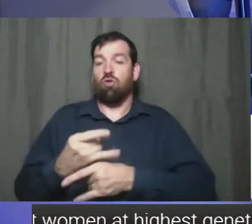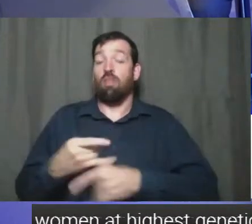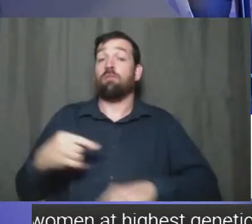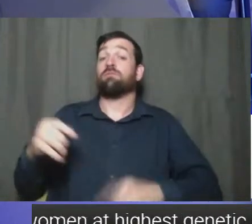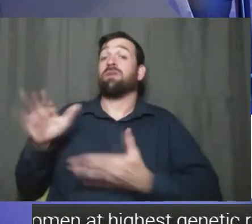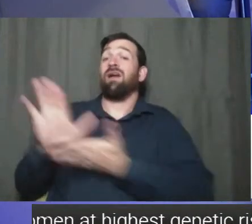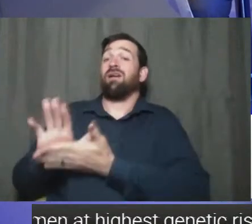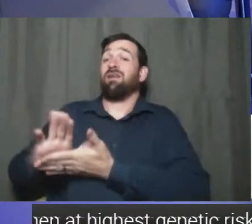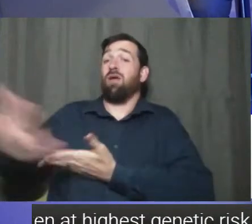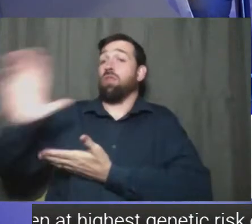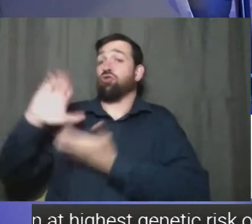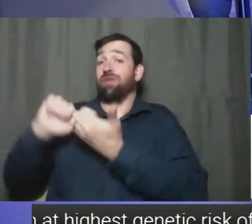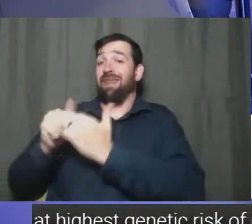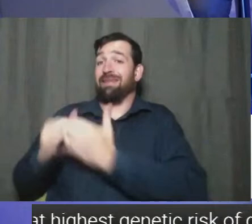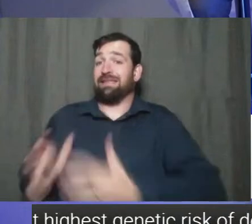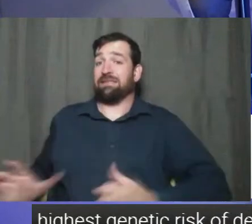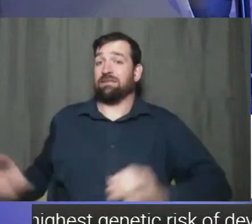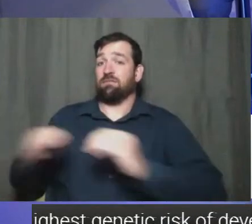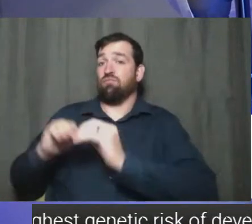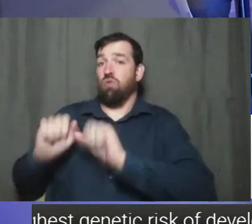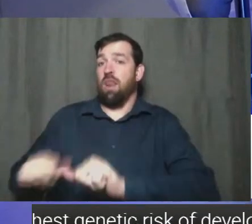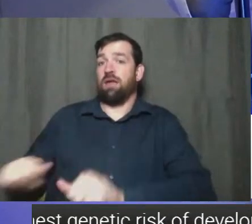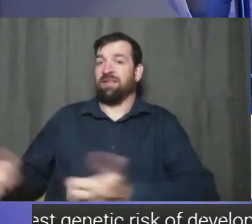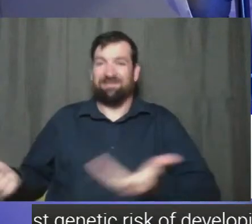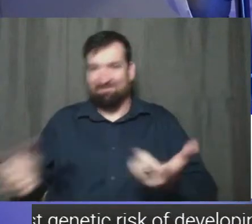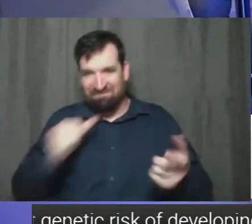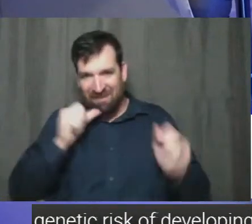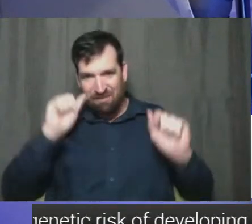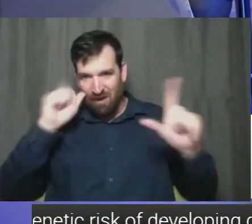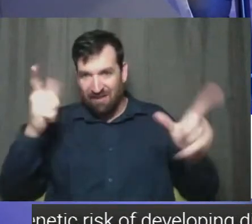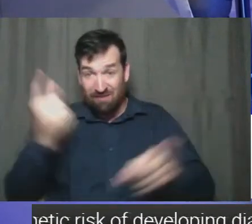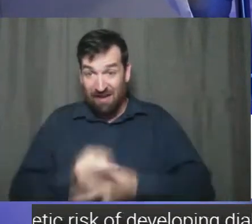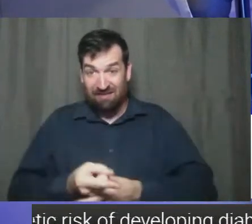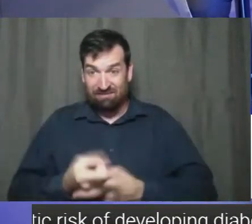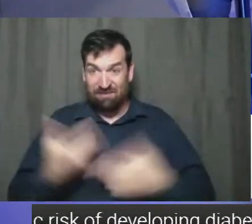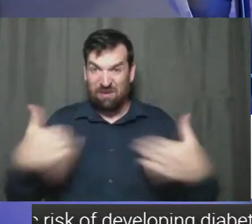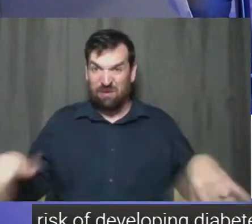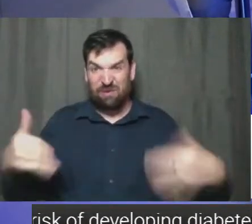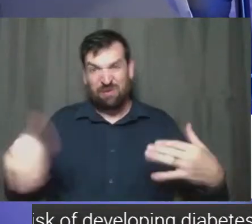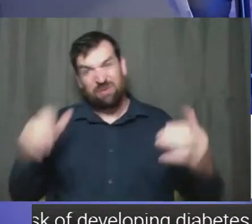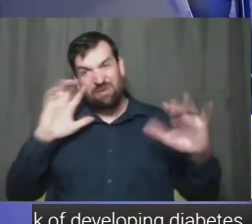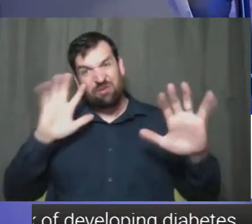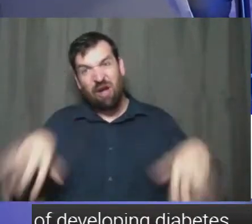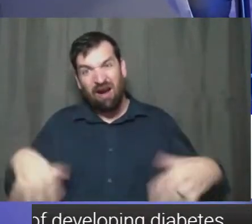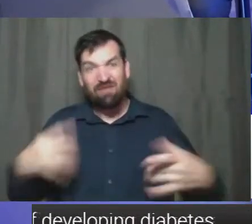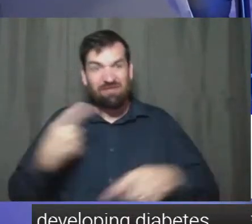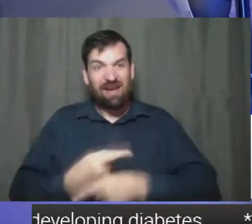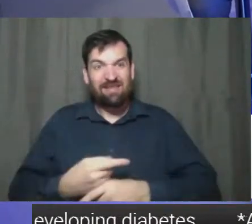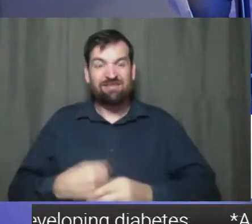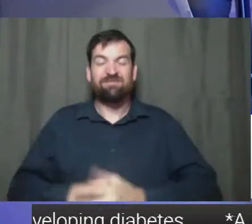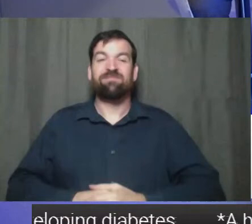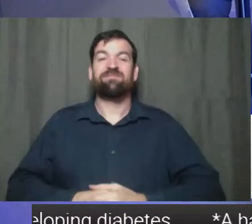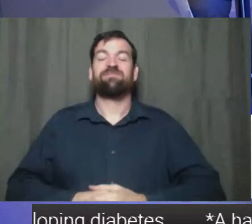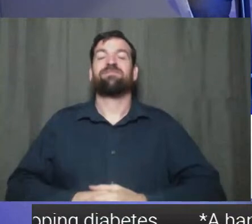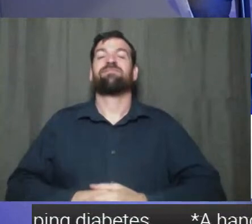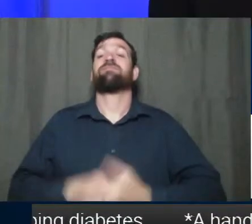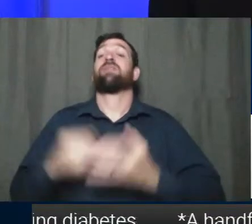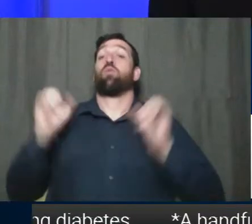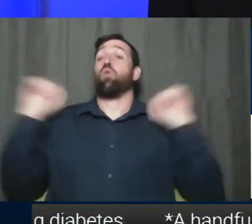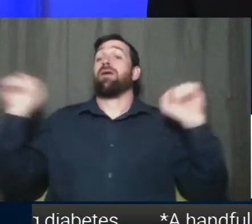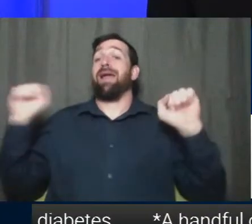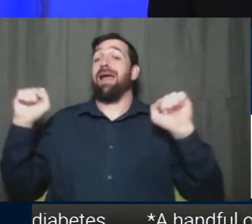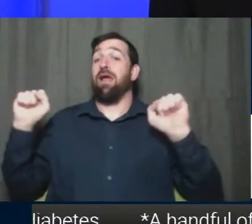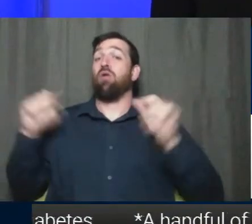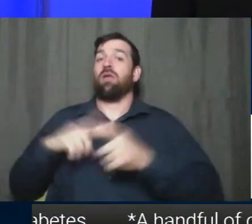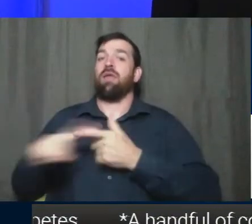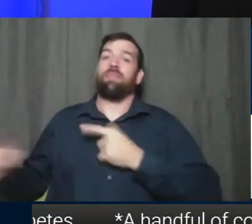beer after working out. No surprise, right? No. Shocker, shocker. Work out, guys, and then go have a beer with your buddies, right? So let's bring in Roger